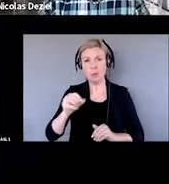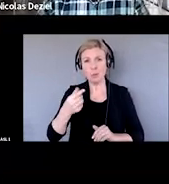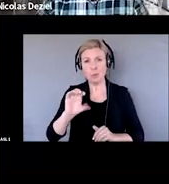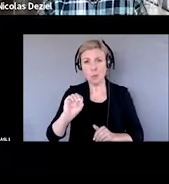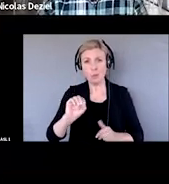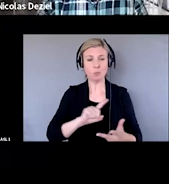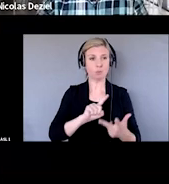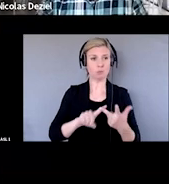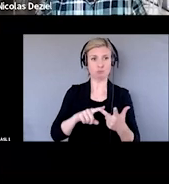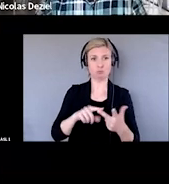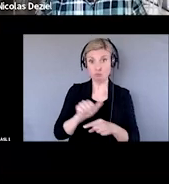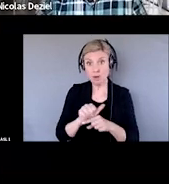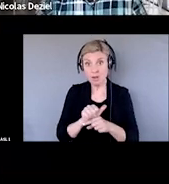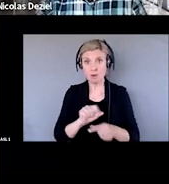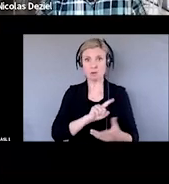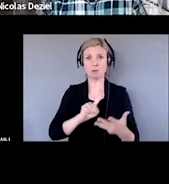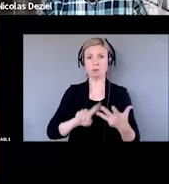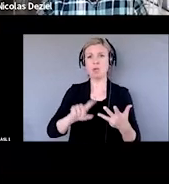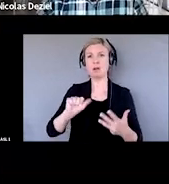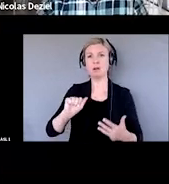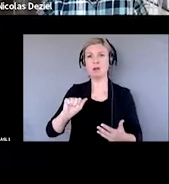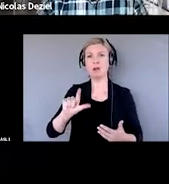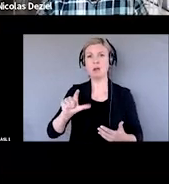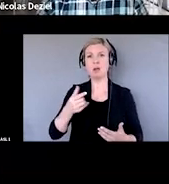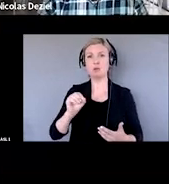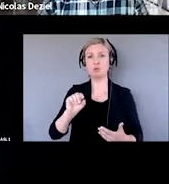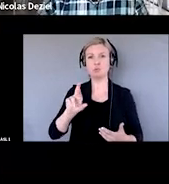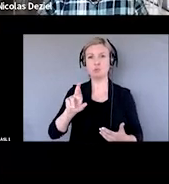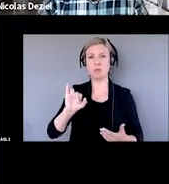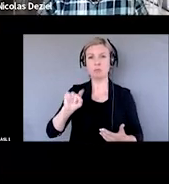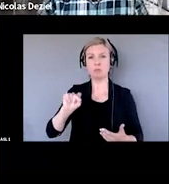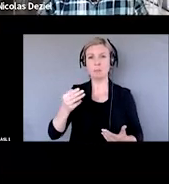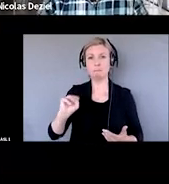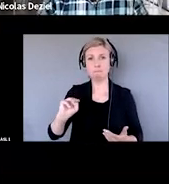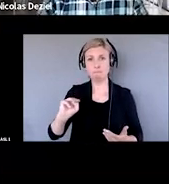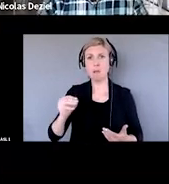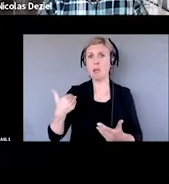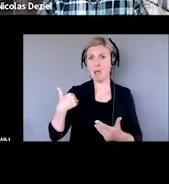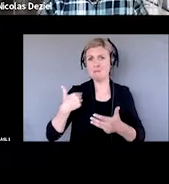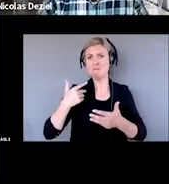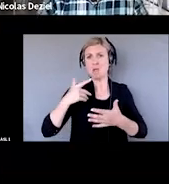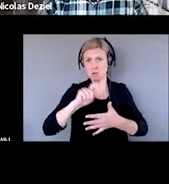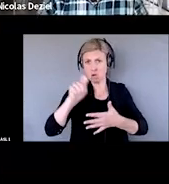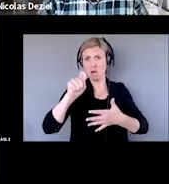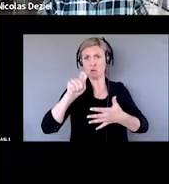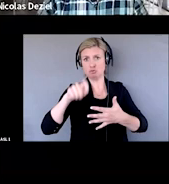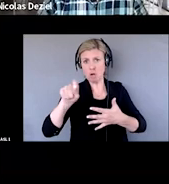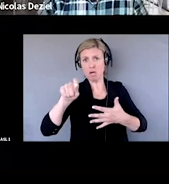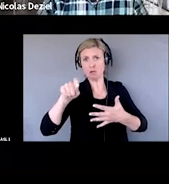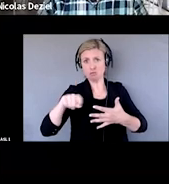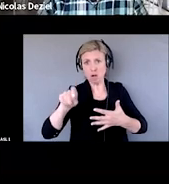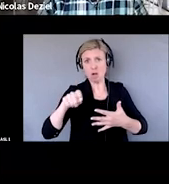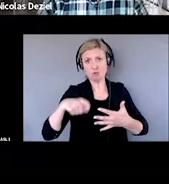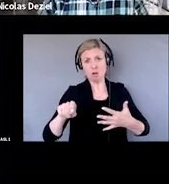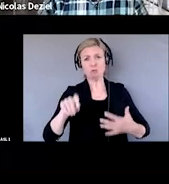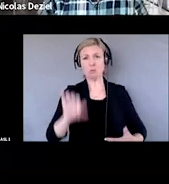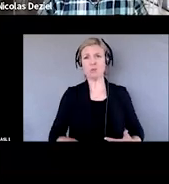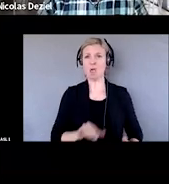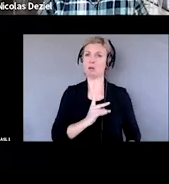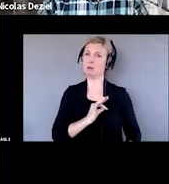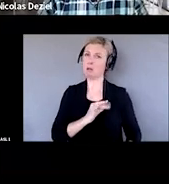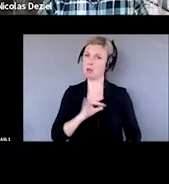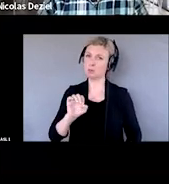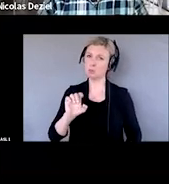could consider in terms of IP at a glance. So this is a really useful tool. It's one of our more popular tools on our website, the